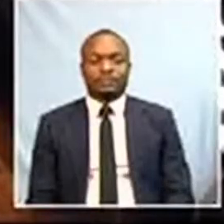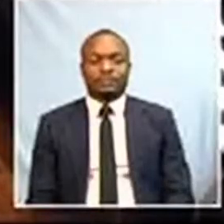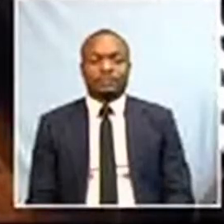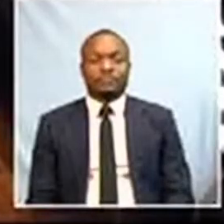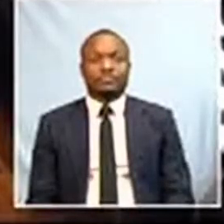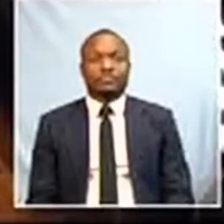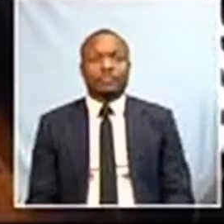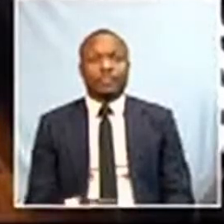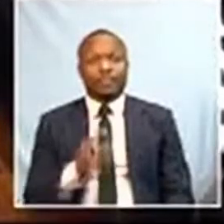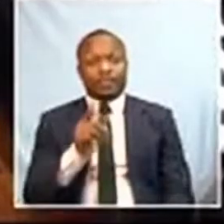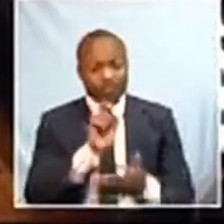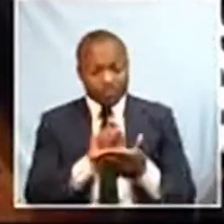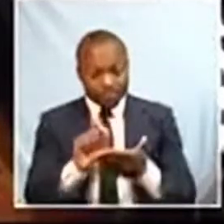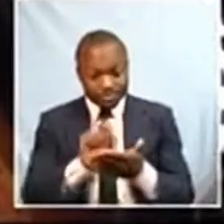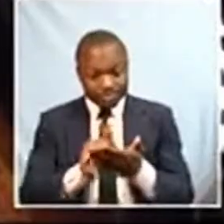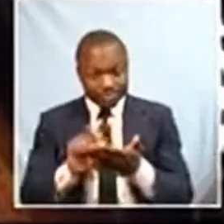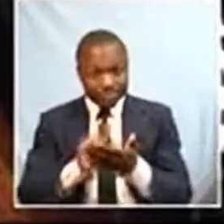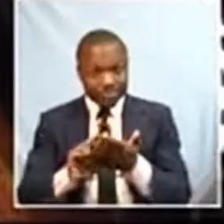So I've written the demand